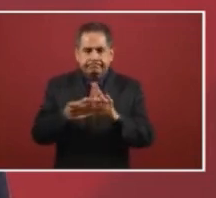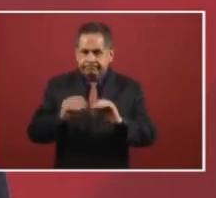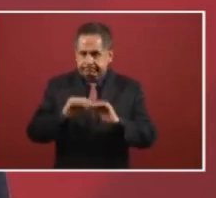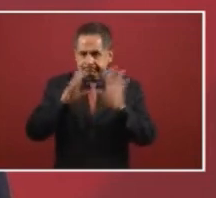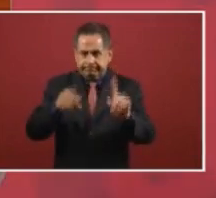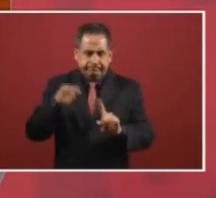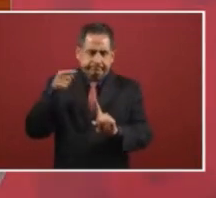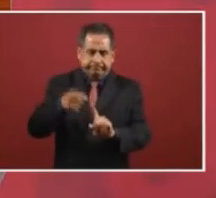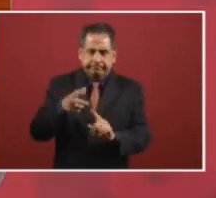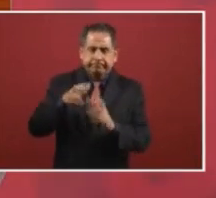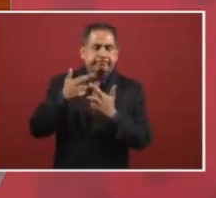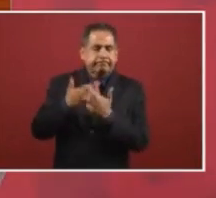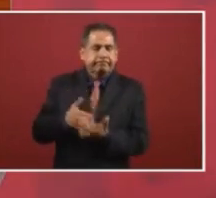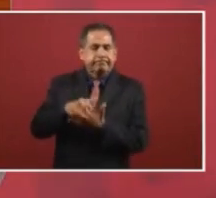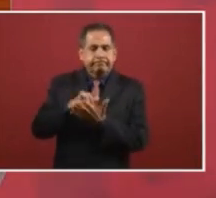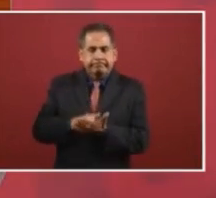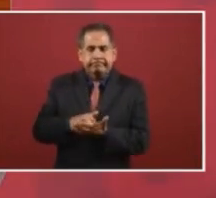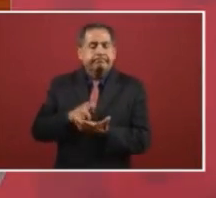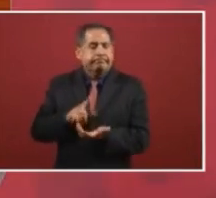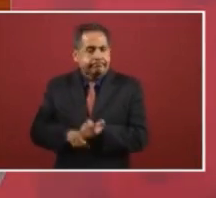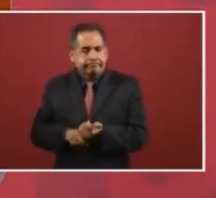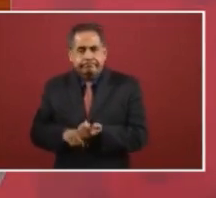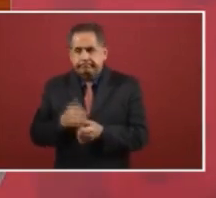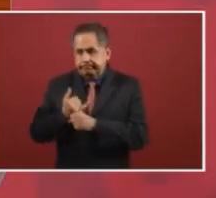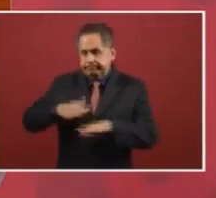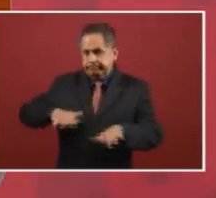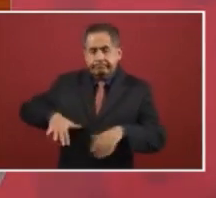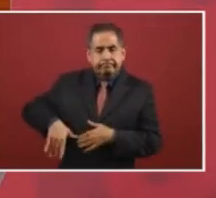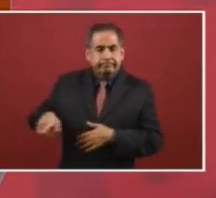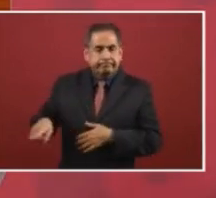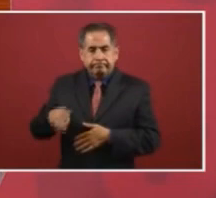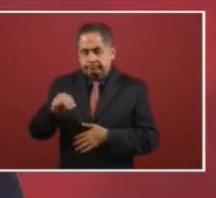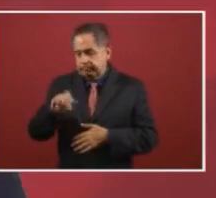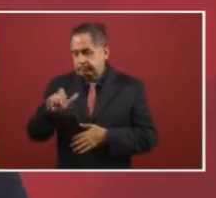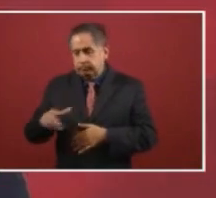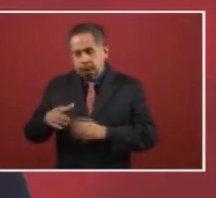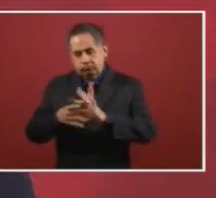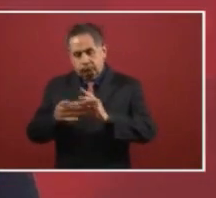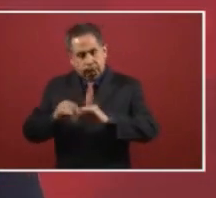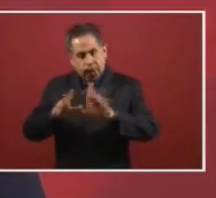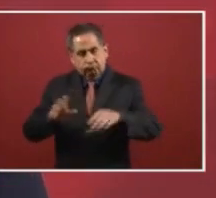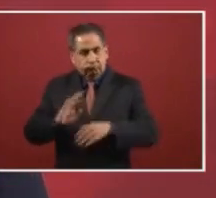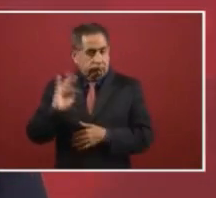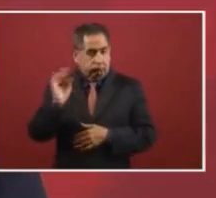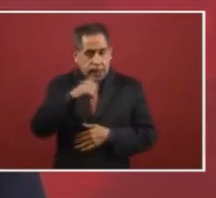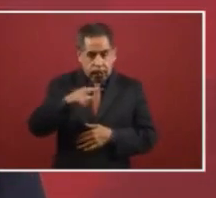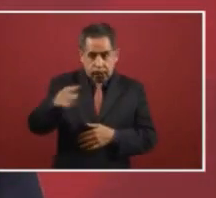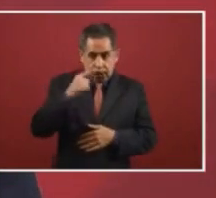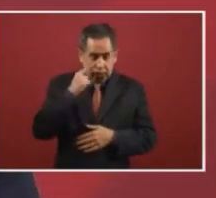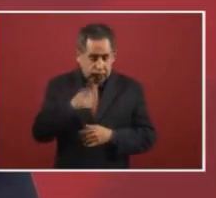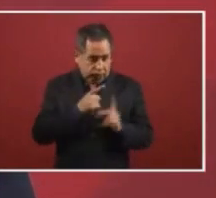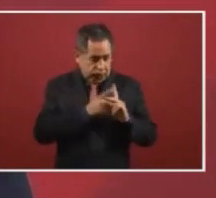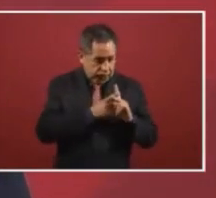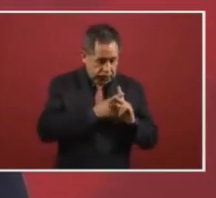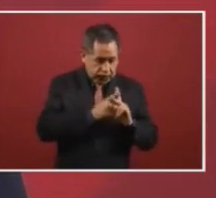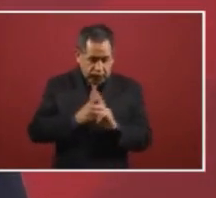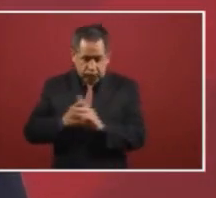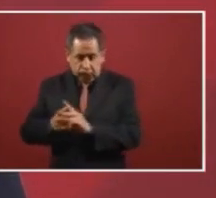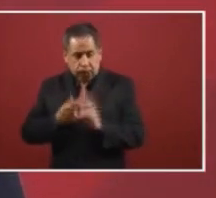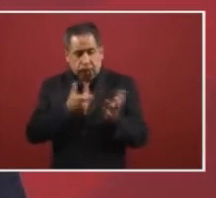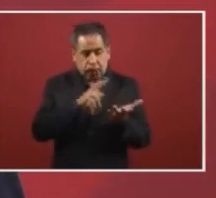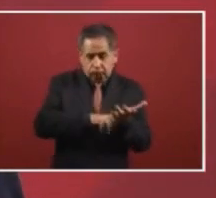way to put is where the is regarding the information